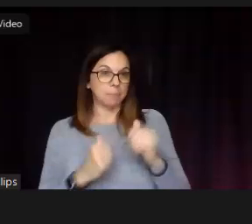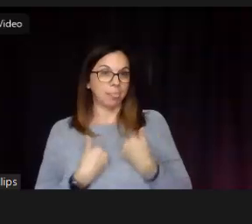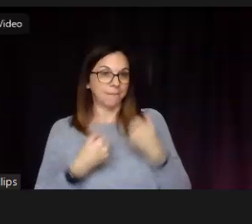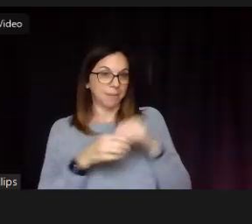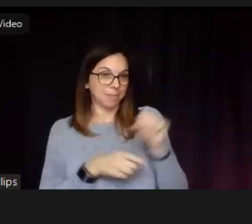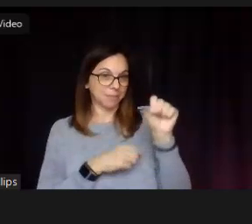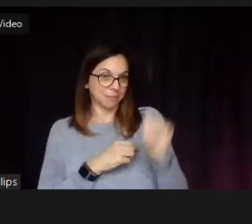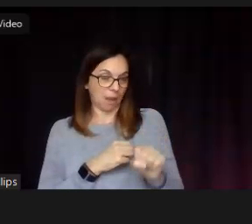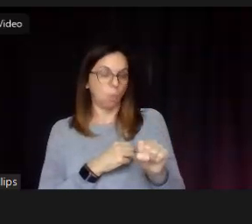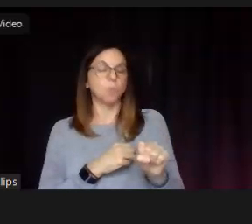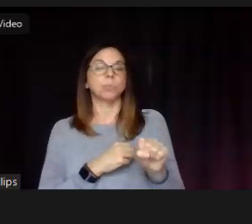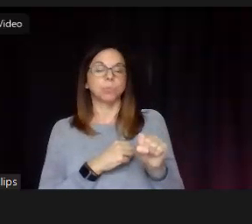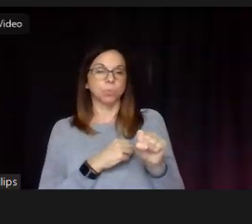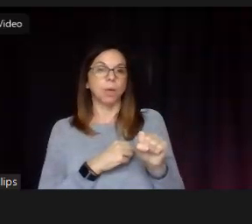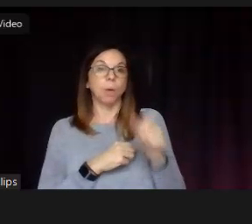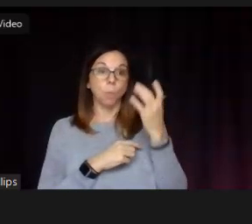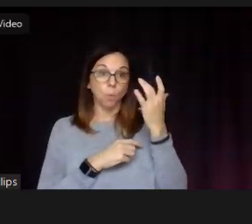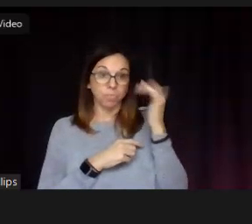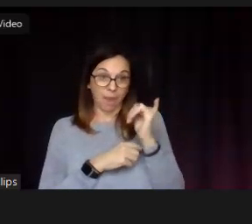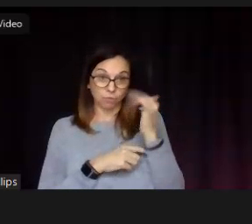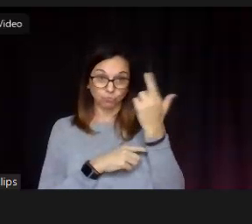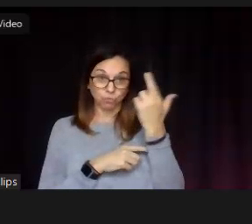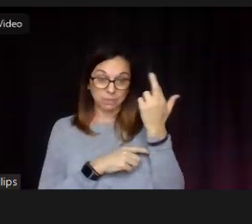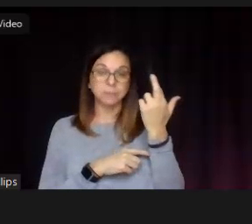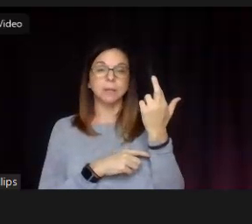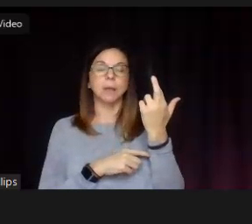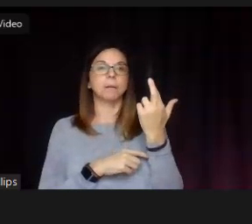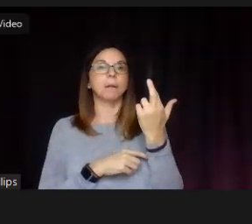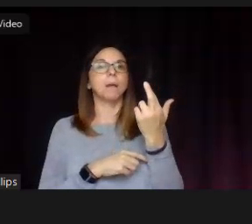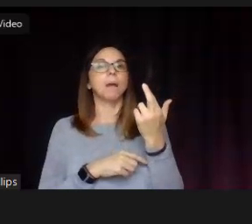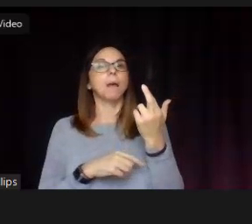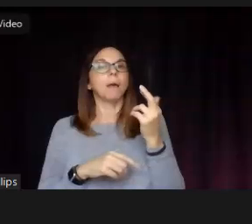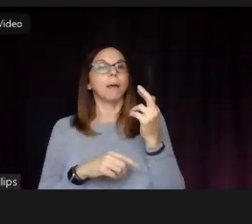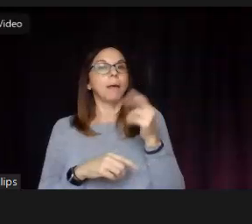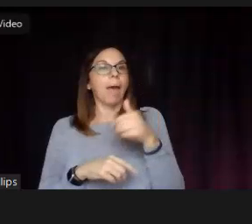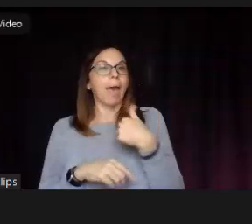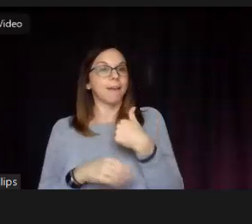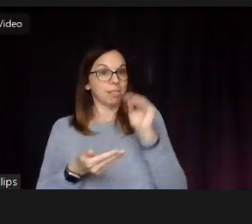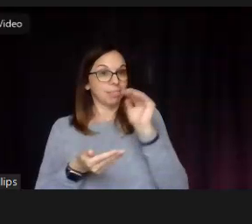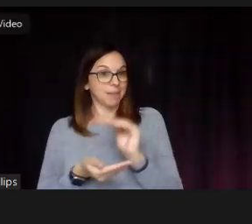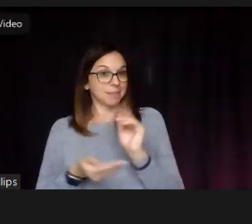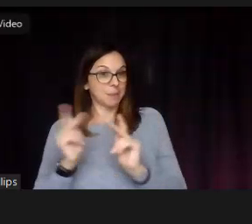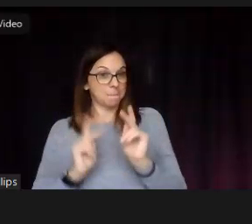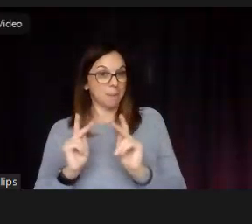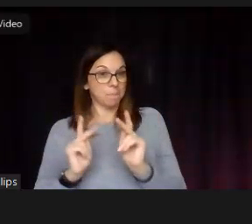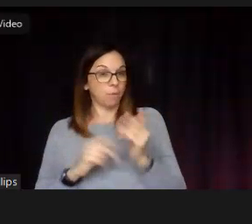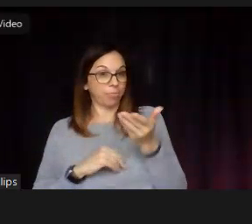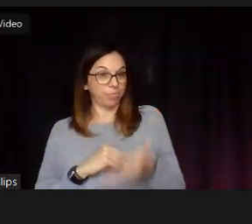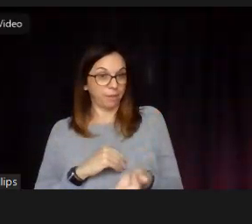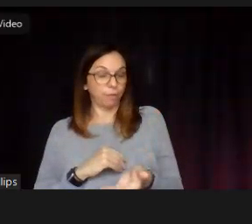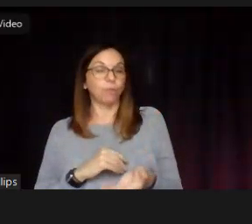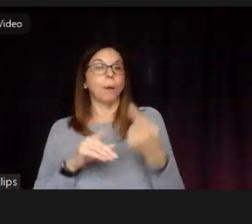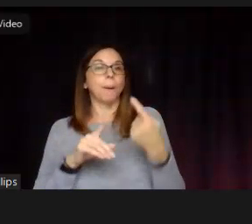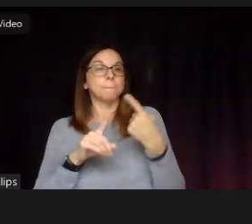South. And because of that, both that idea that there were fewer people to begin with, and the